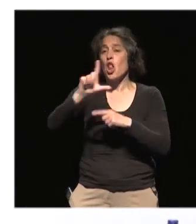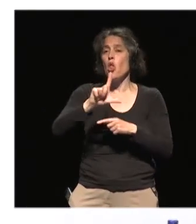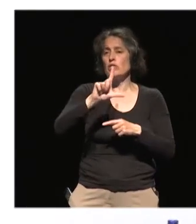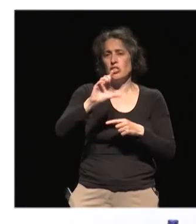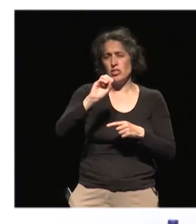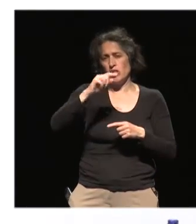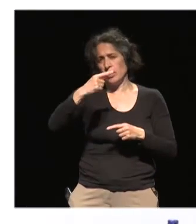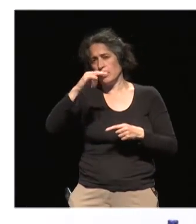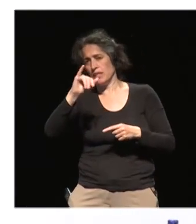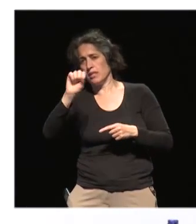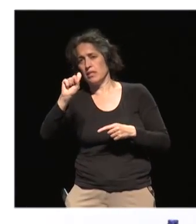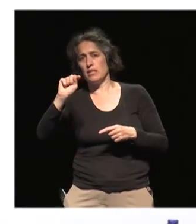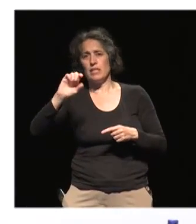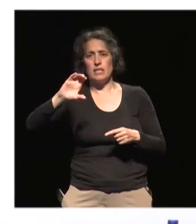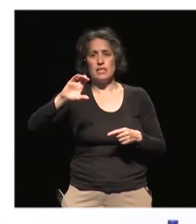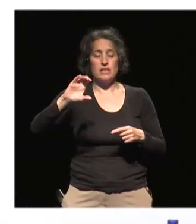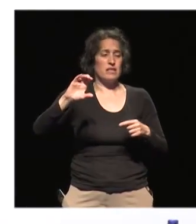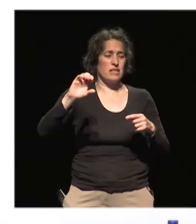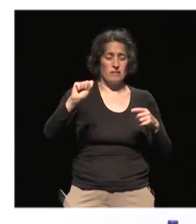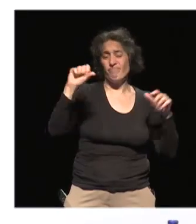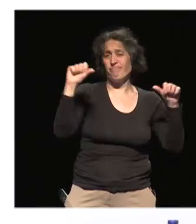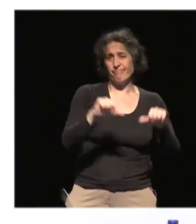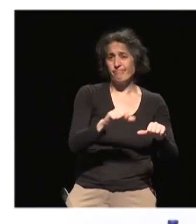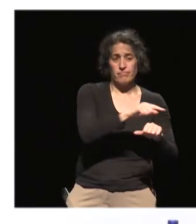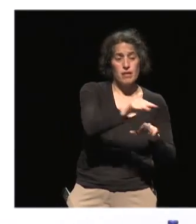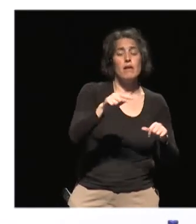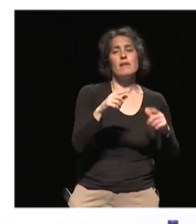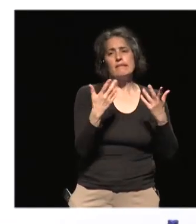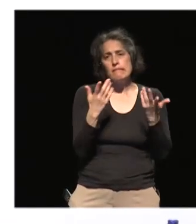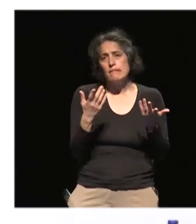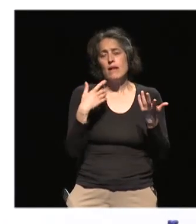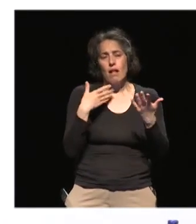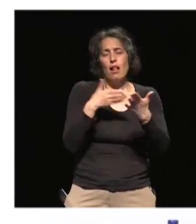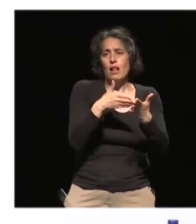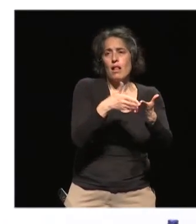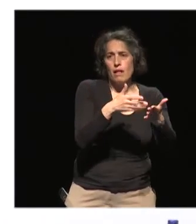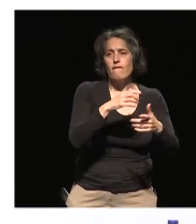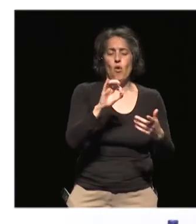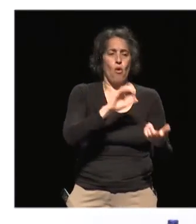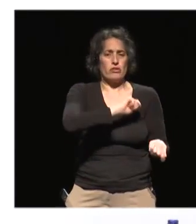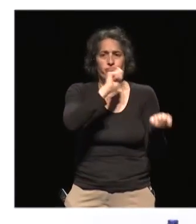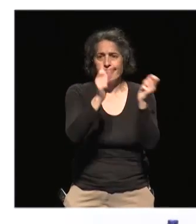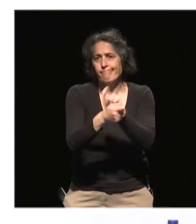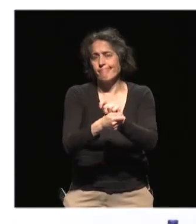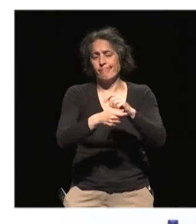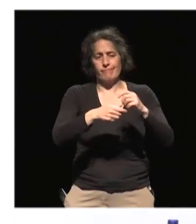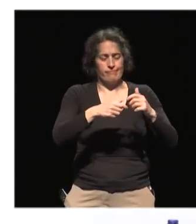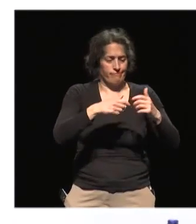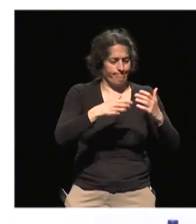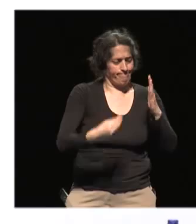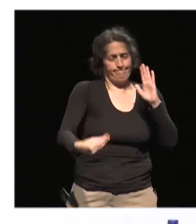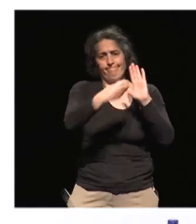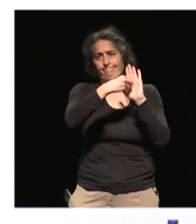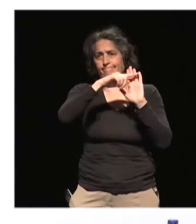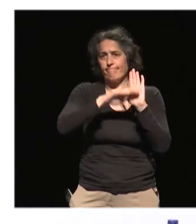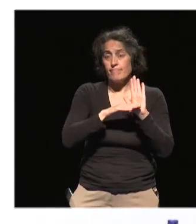give a more clearer figure of the situation might not be very easy for many developing countries. And therefore, these